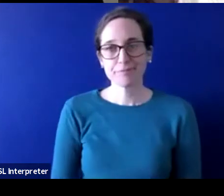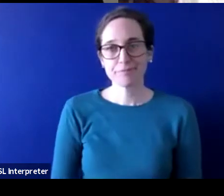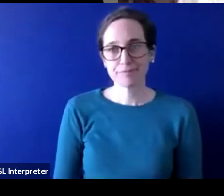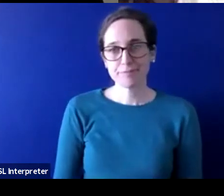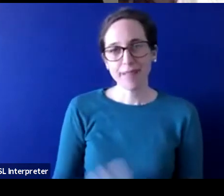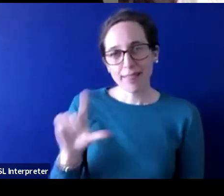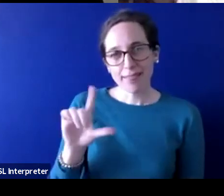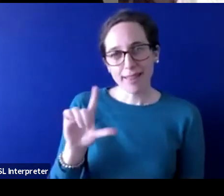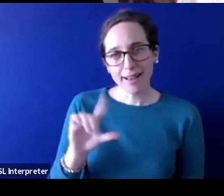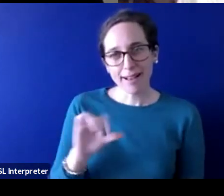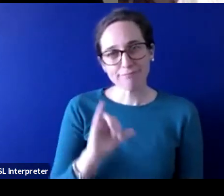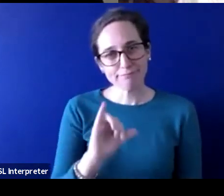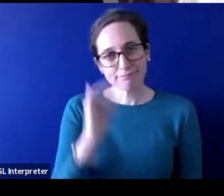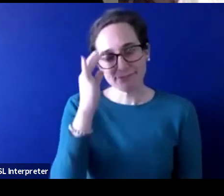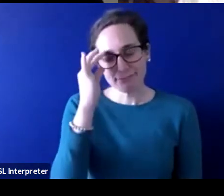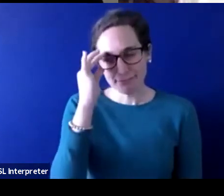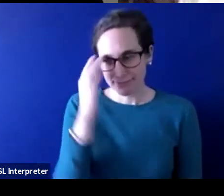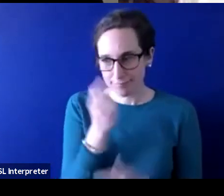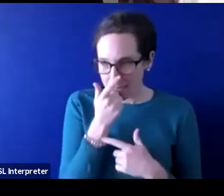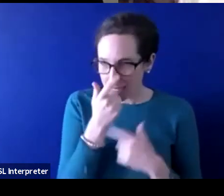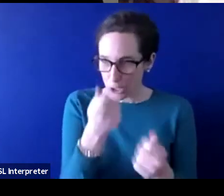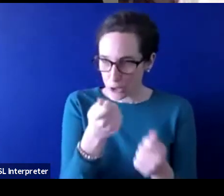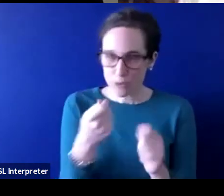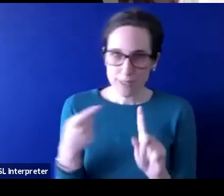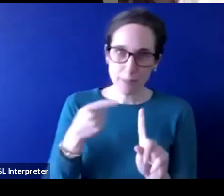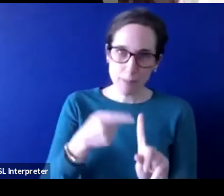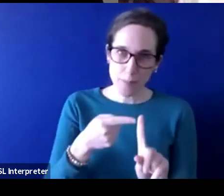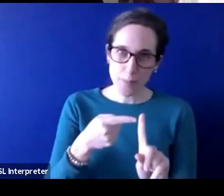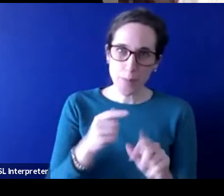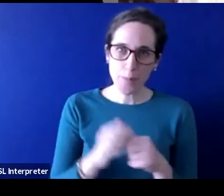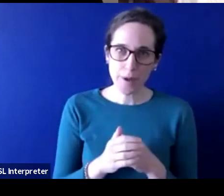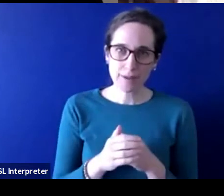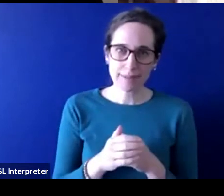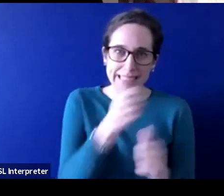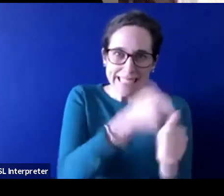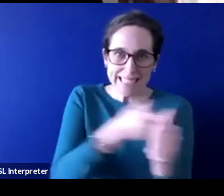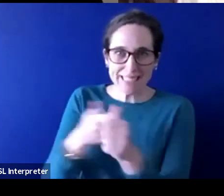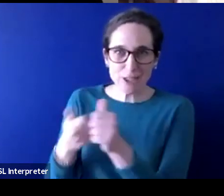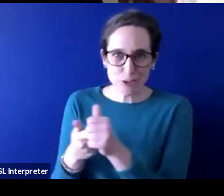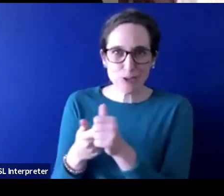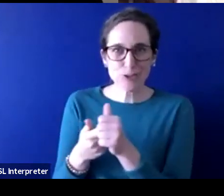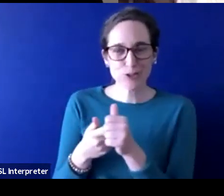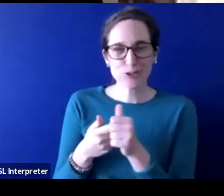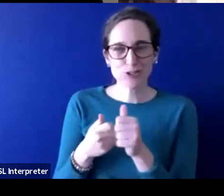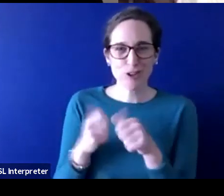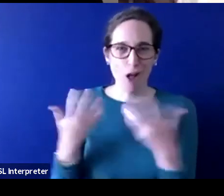point. I mean, you are all sort of touching upon this next question I wanted to ask,